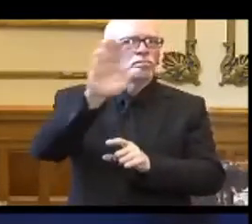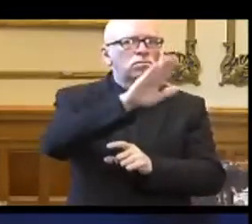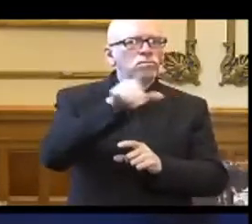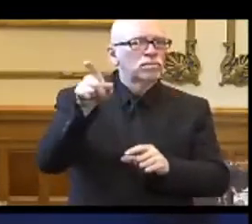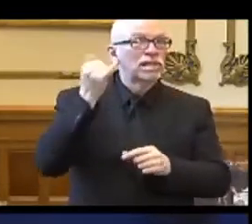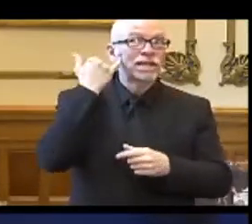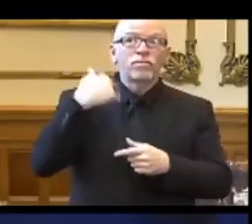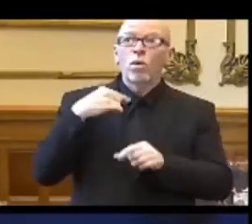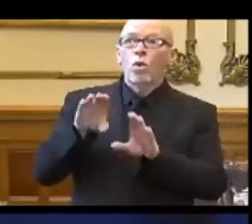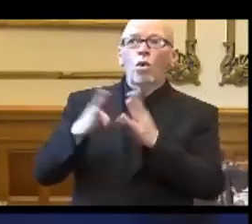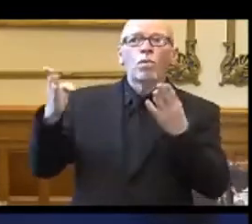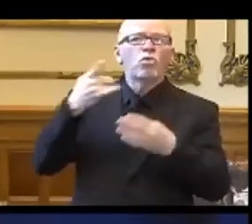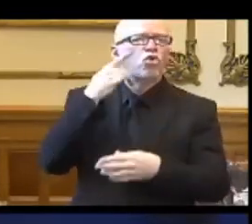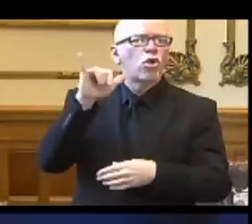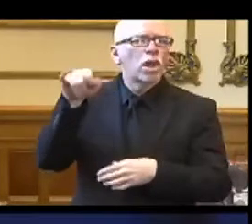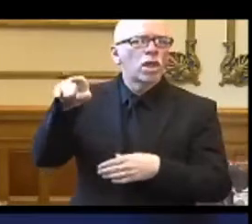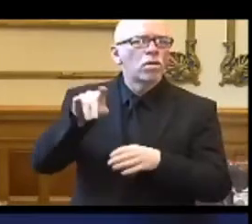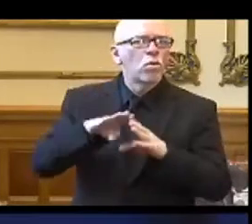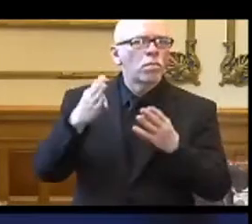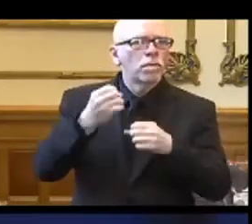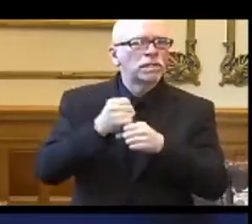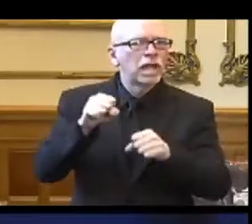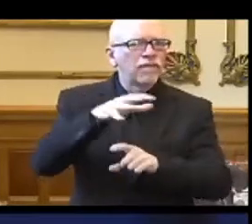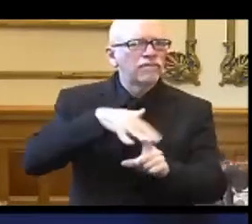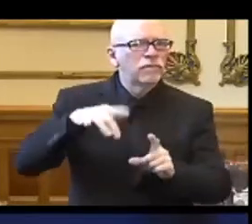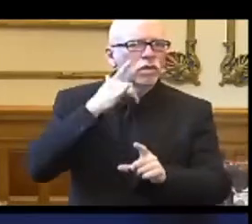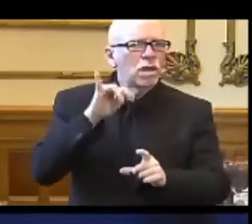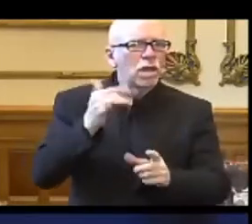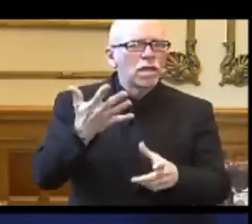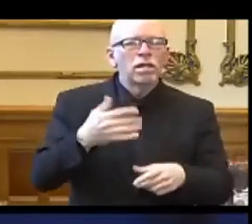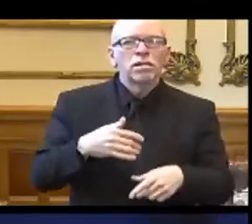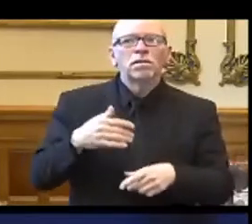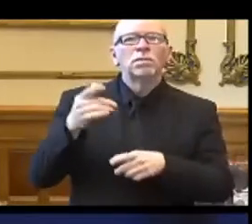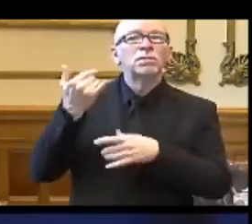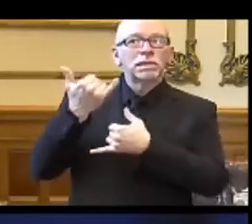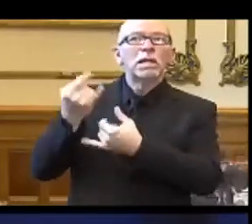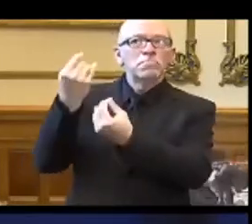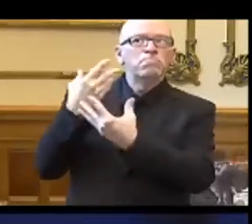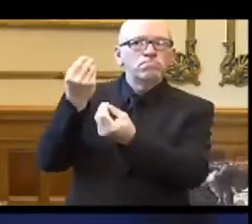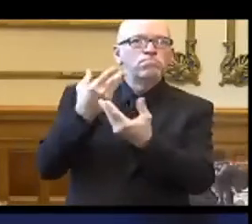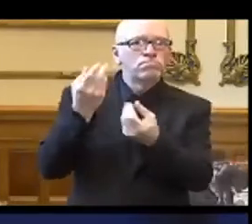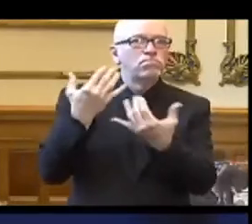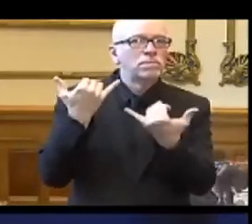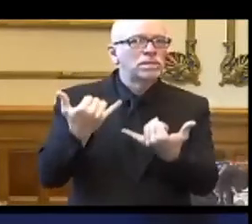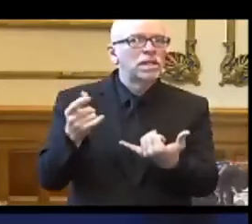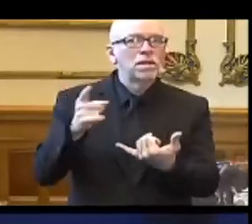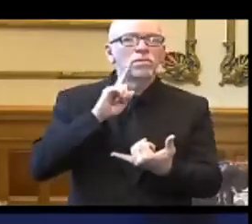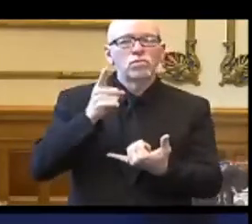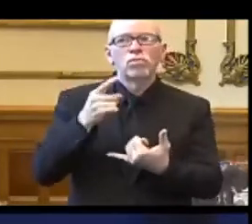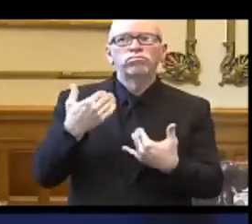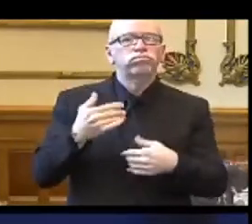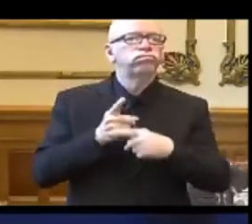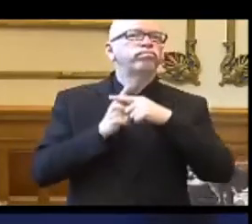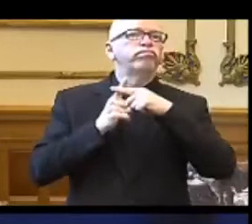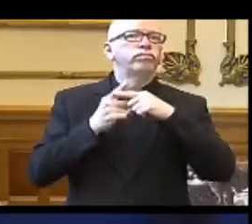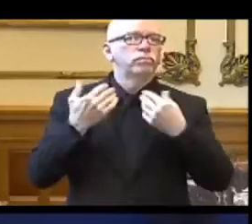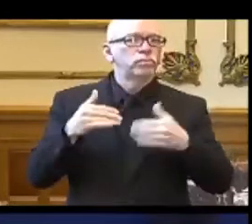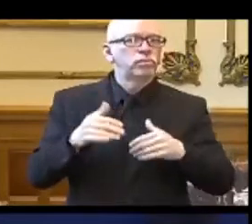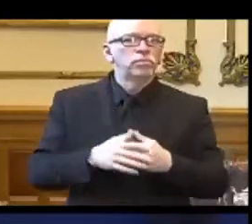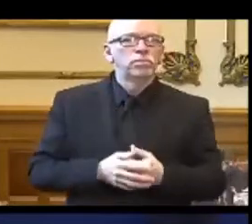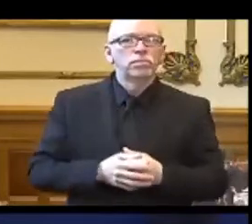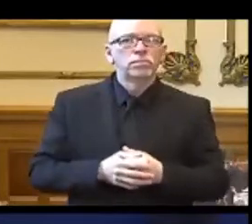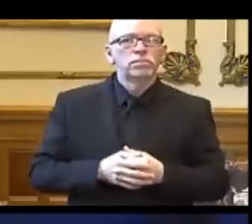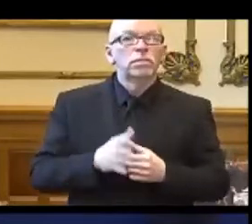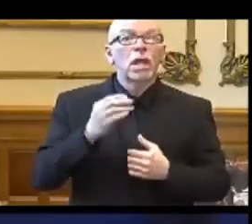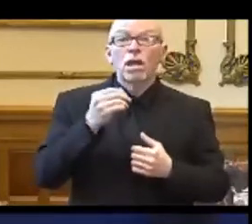into place in your respective sectors? We're receiving those. That's very encouraging. And one thing that's just come